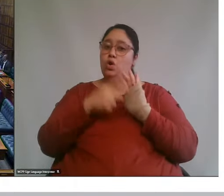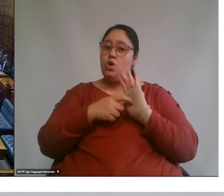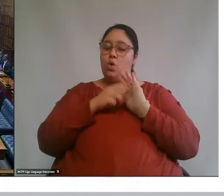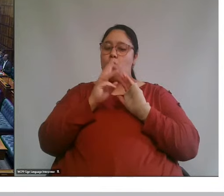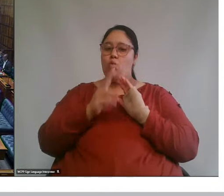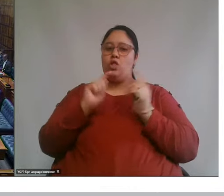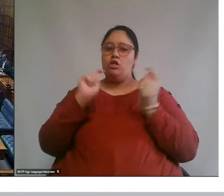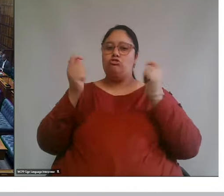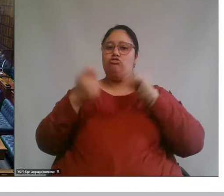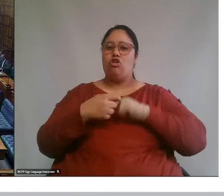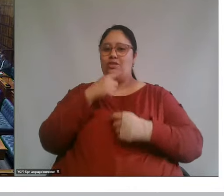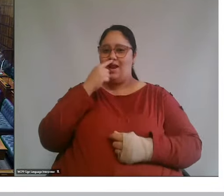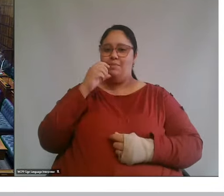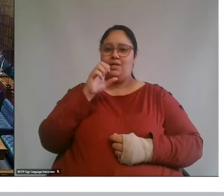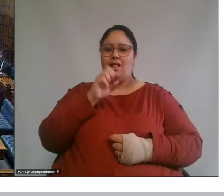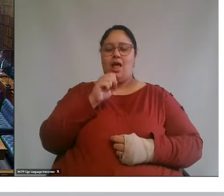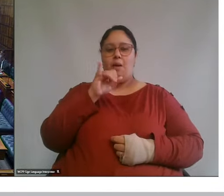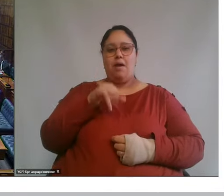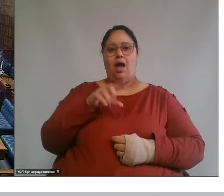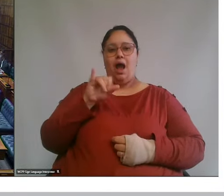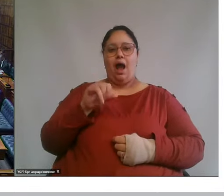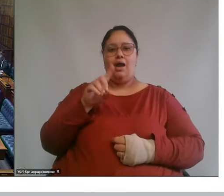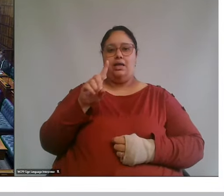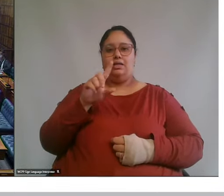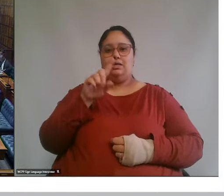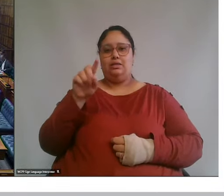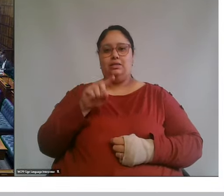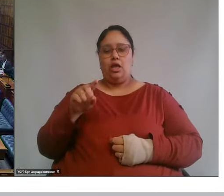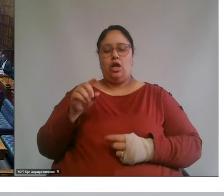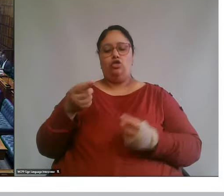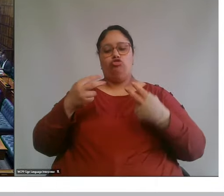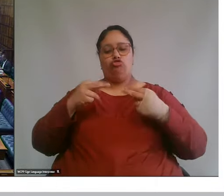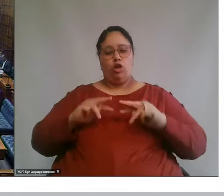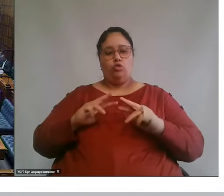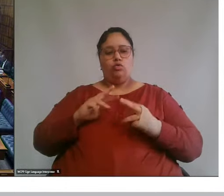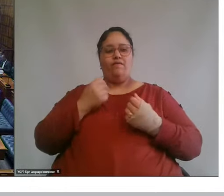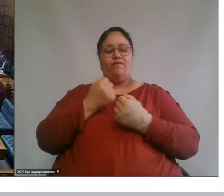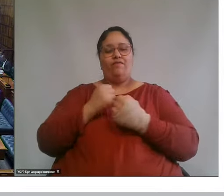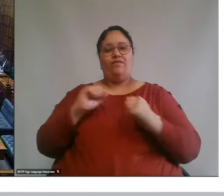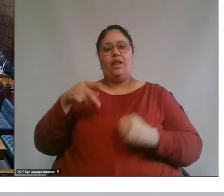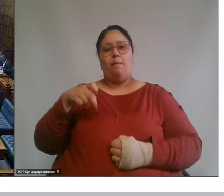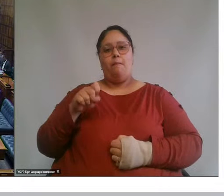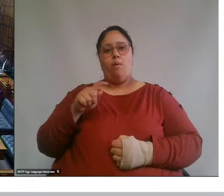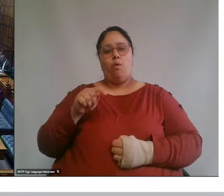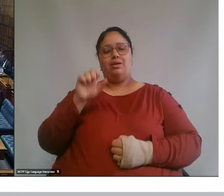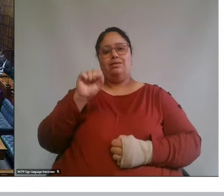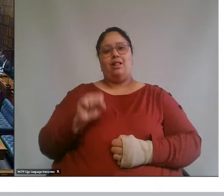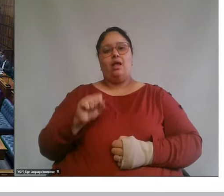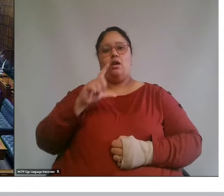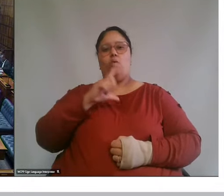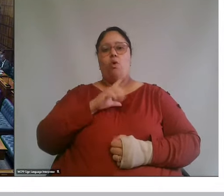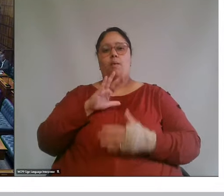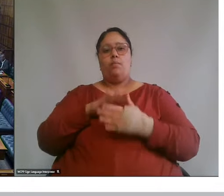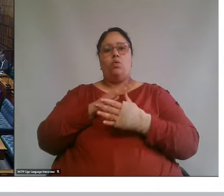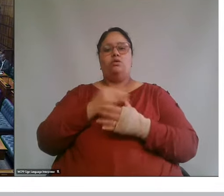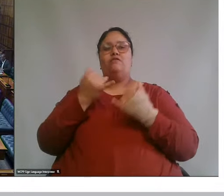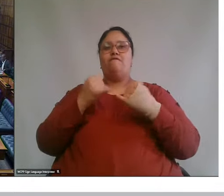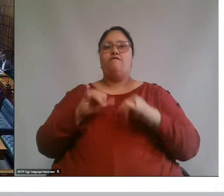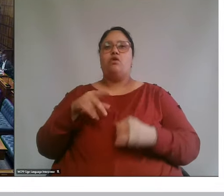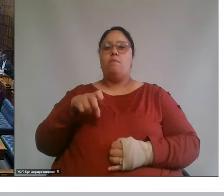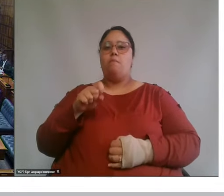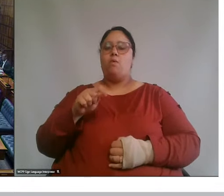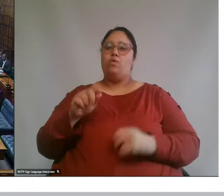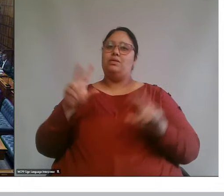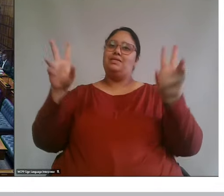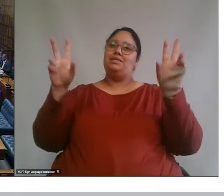in the name from the Sana Bay idz to Free Port Sana as a result of the uh free Port status of the